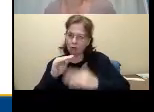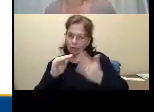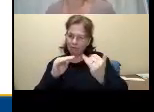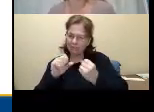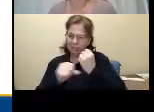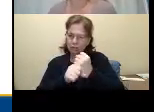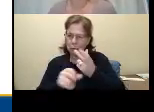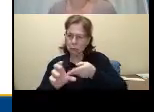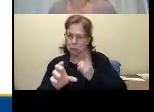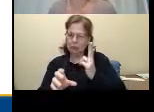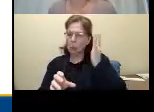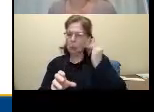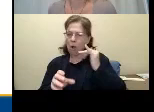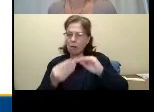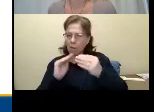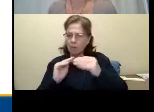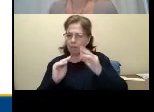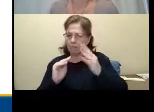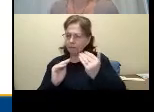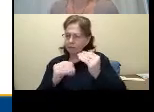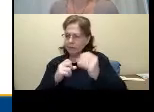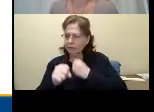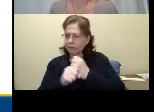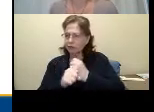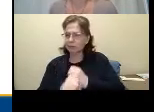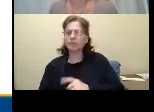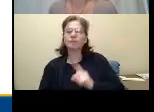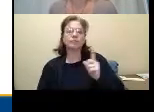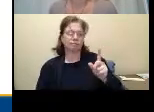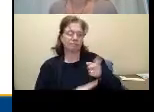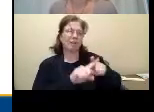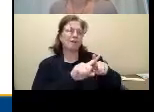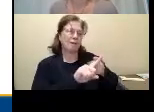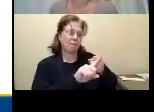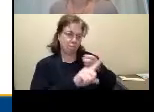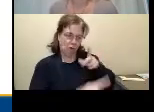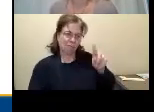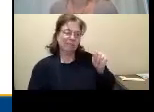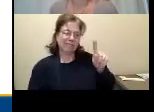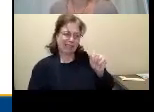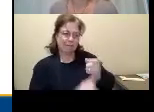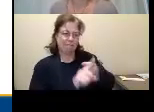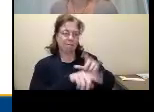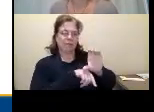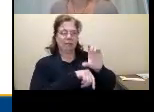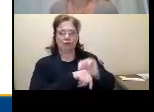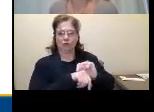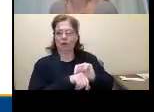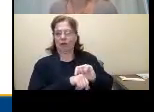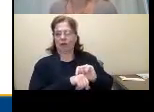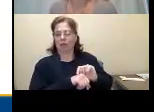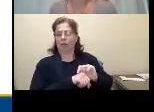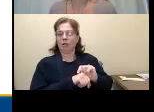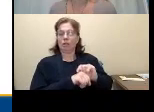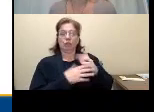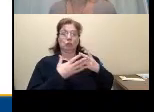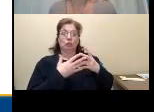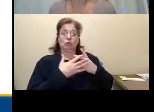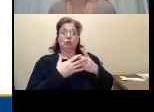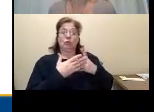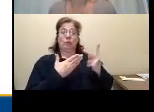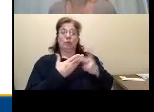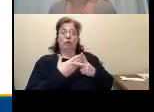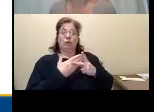the magic number? Yeah, so it all goes back to the data from the trial. So, these screening programs, particularly